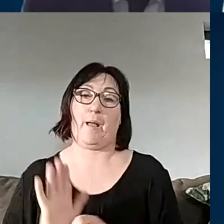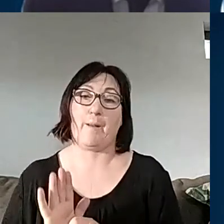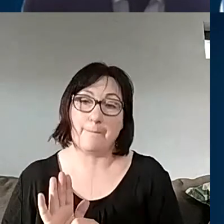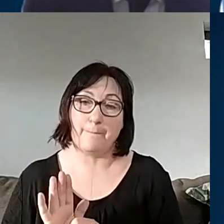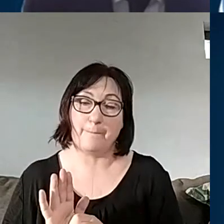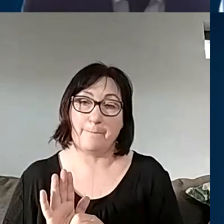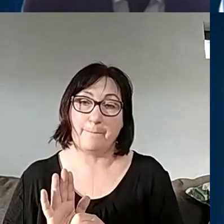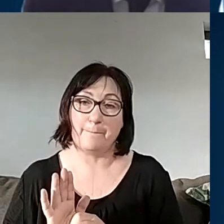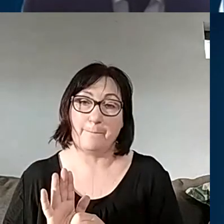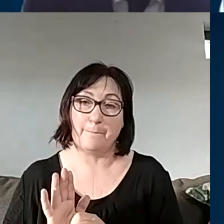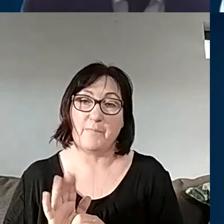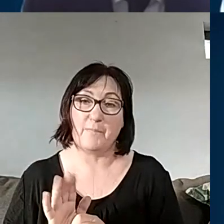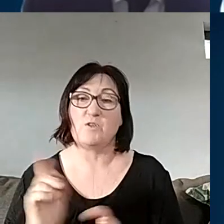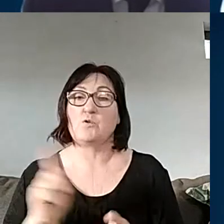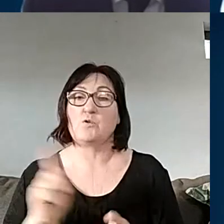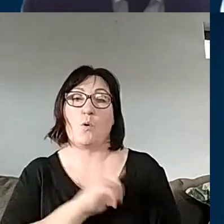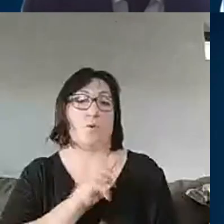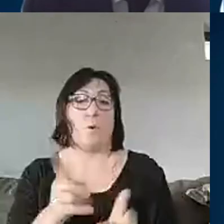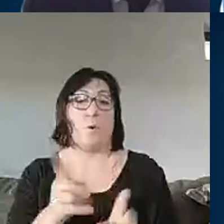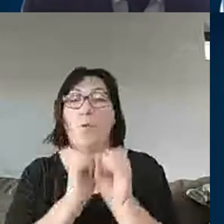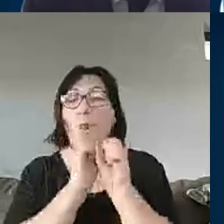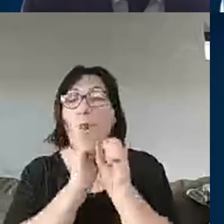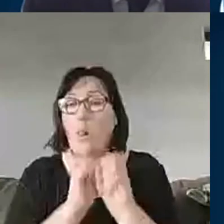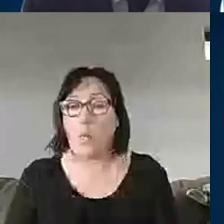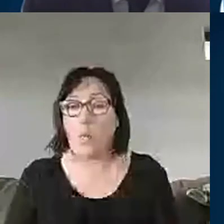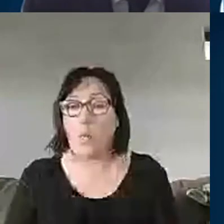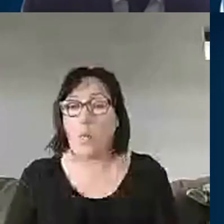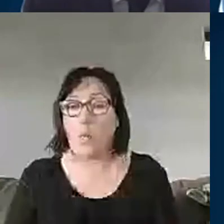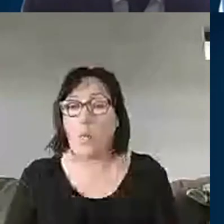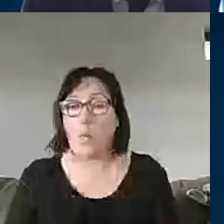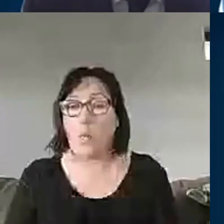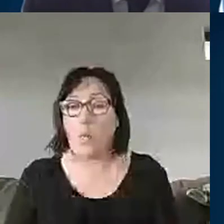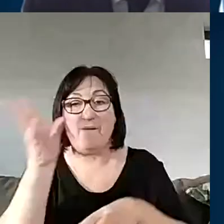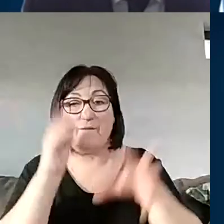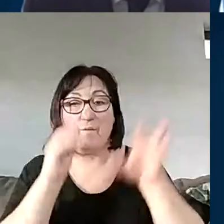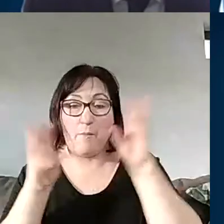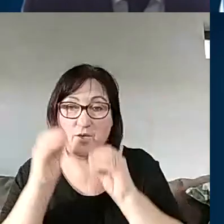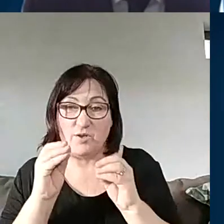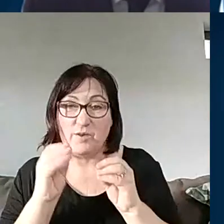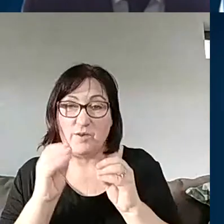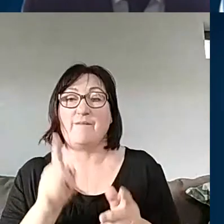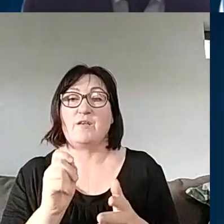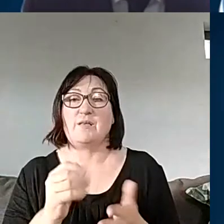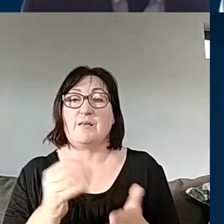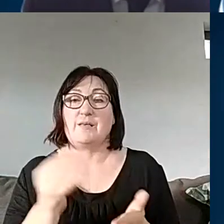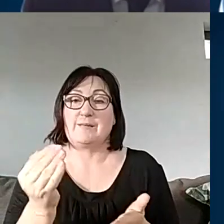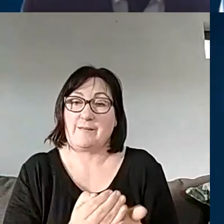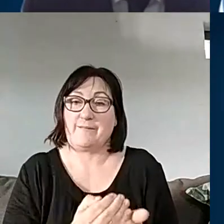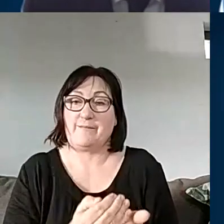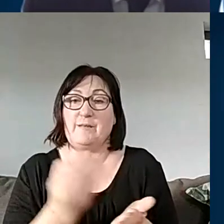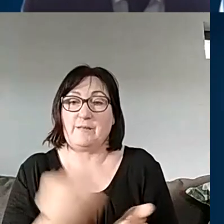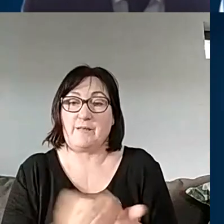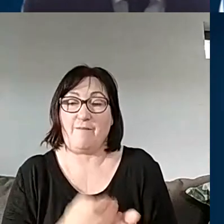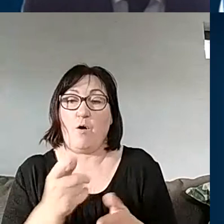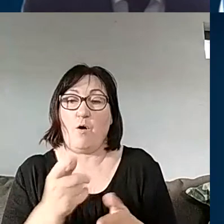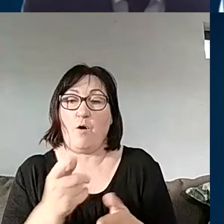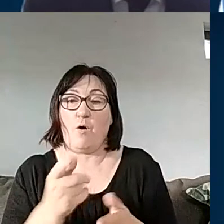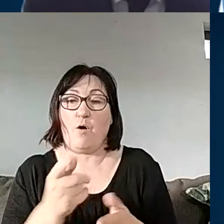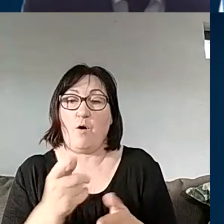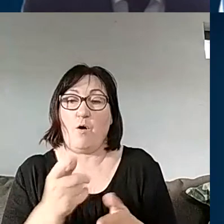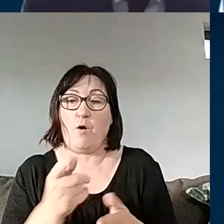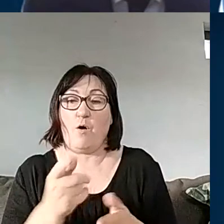file. First copy your file to your local C drive or desktop, and then work with it. Otherwise, pay the consequences, loss